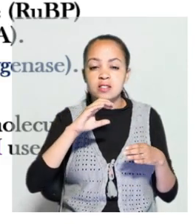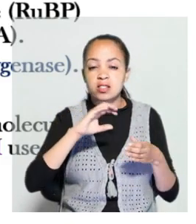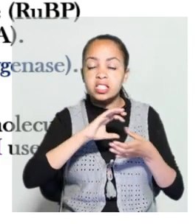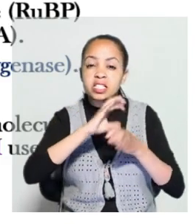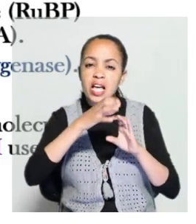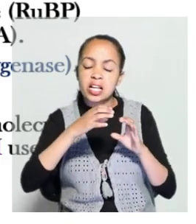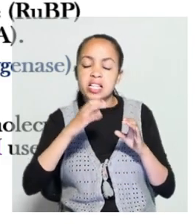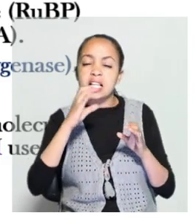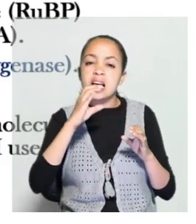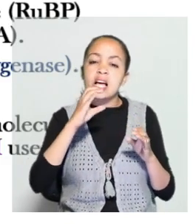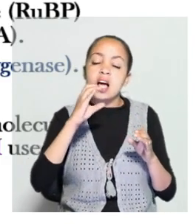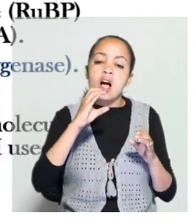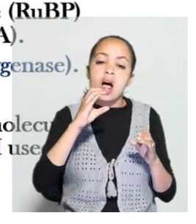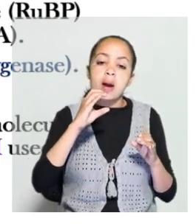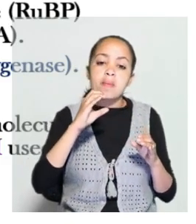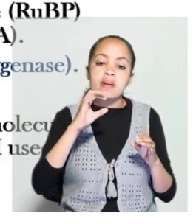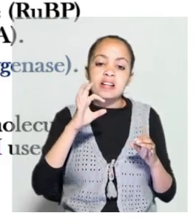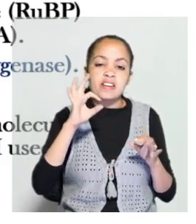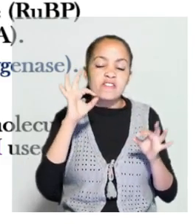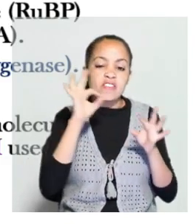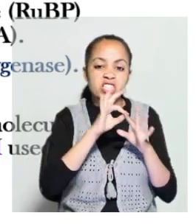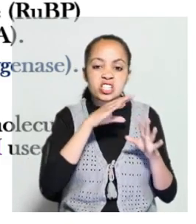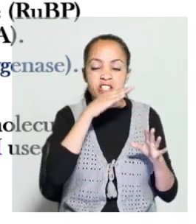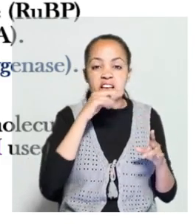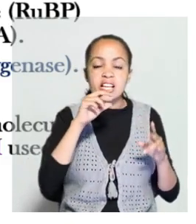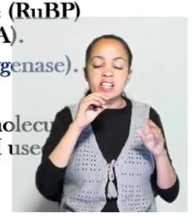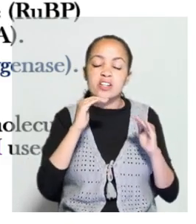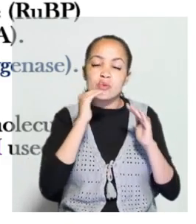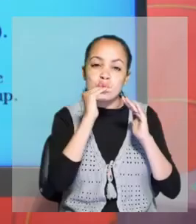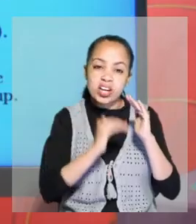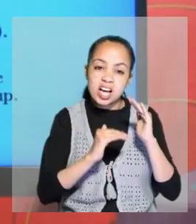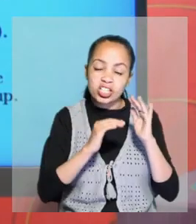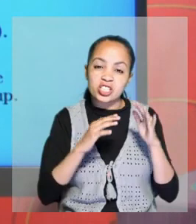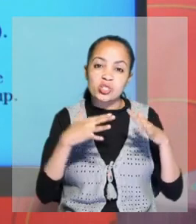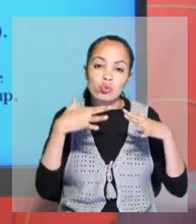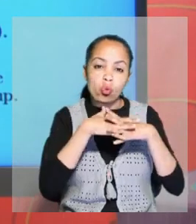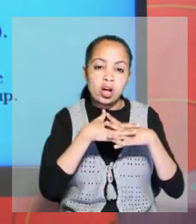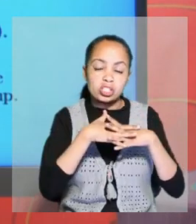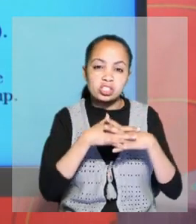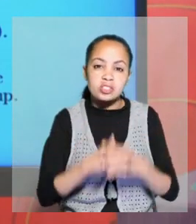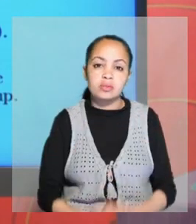carbon fixation, and again reduction reaction.